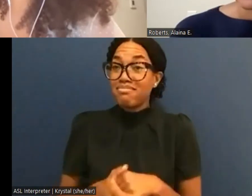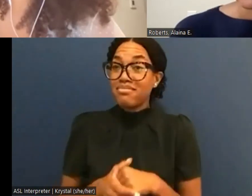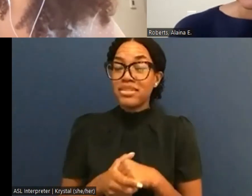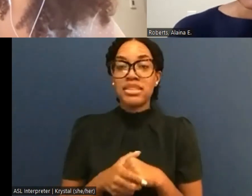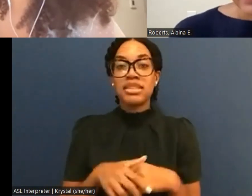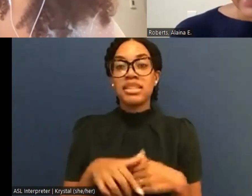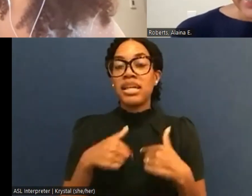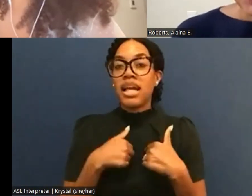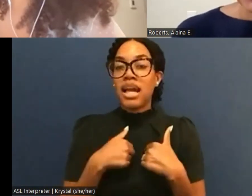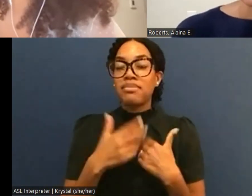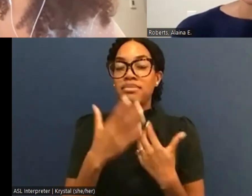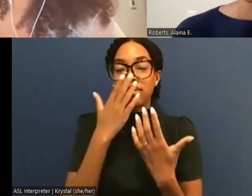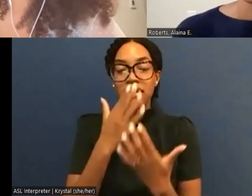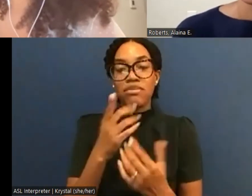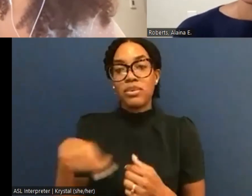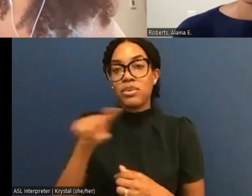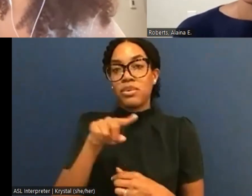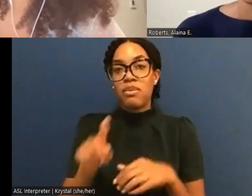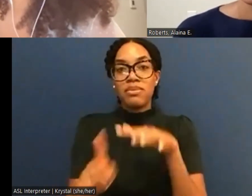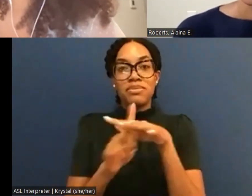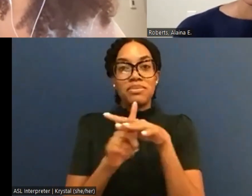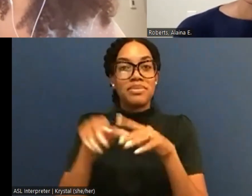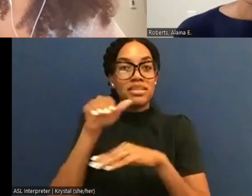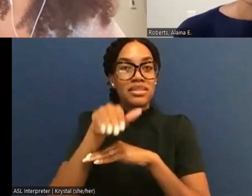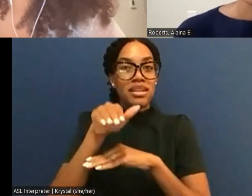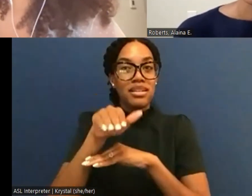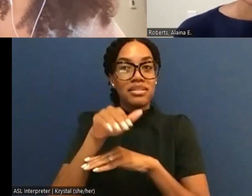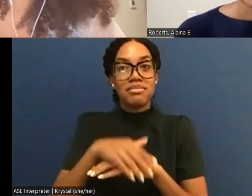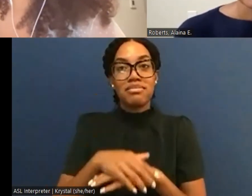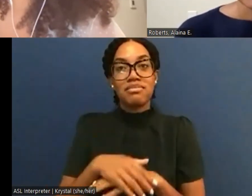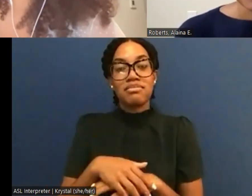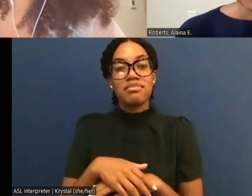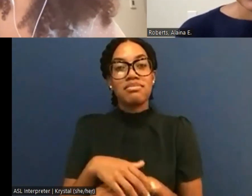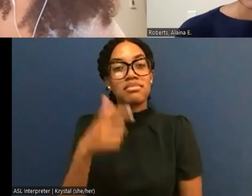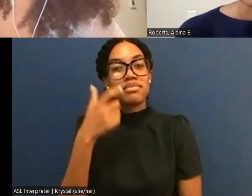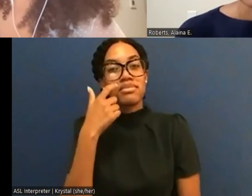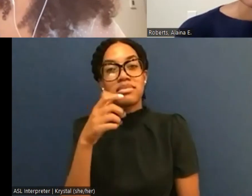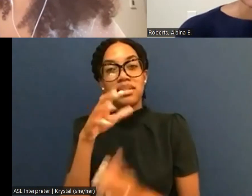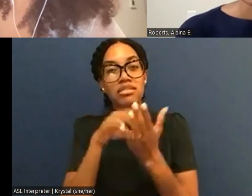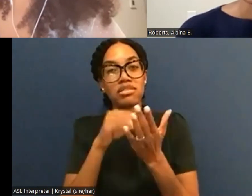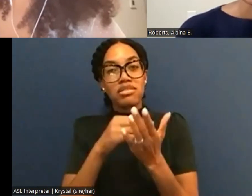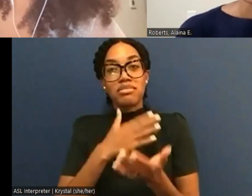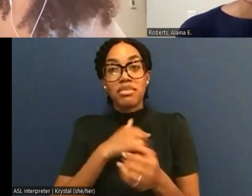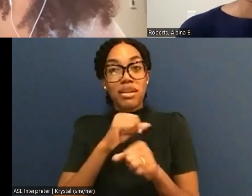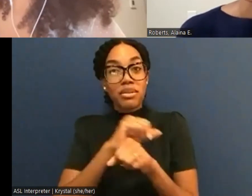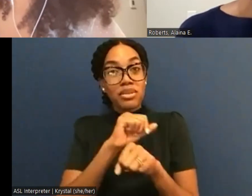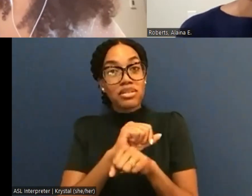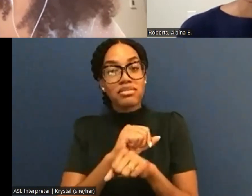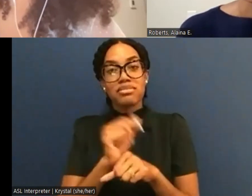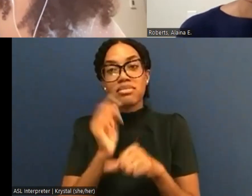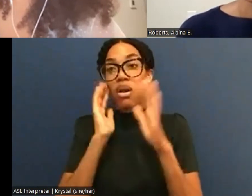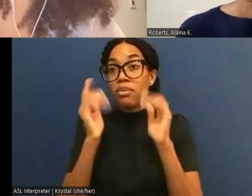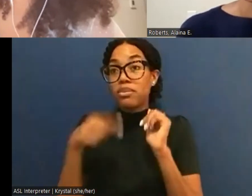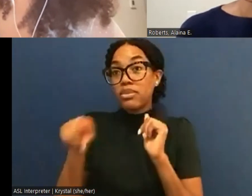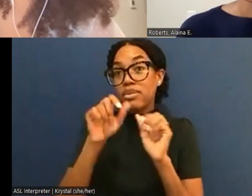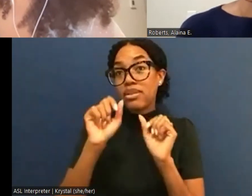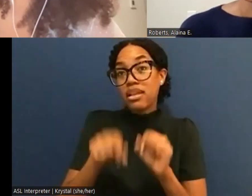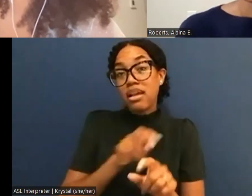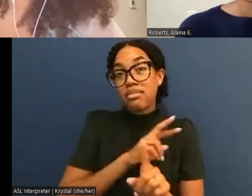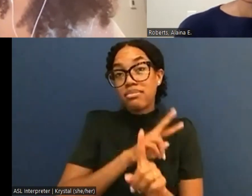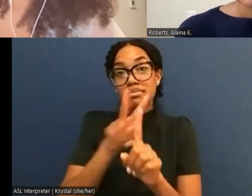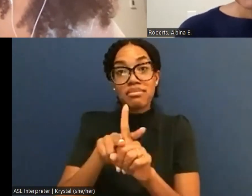I am thankful that you're here tonight to learn from some of the work that I do. And I hope that you can find a way to incorporate it in